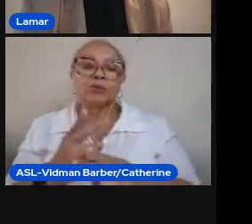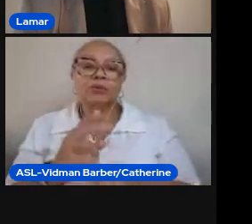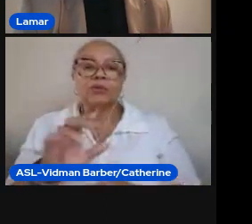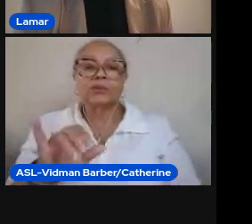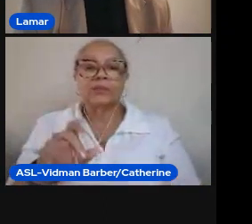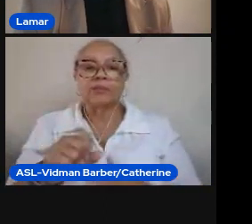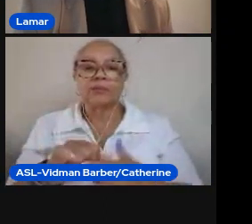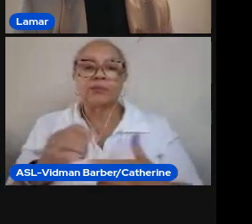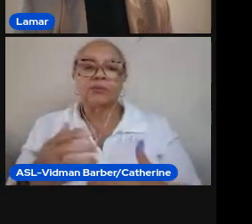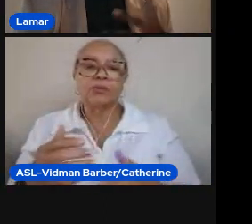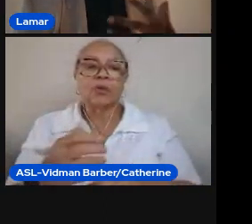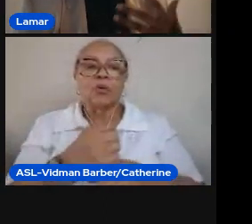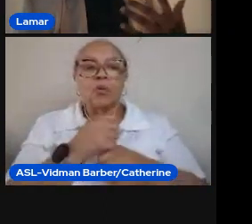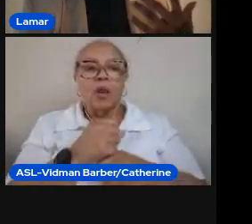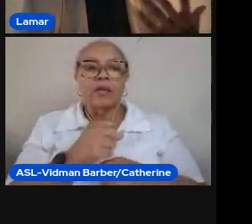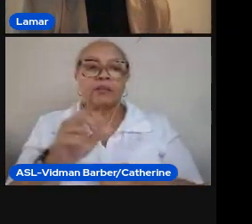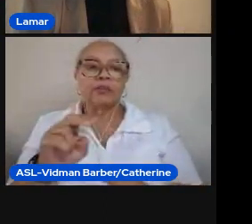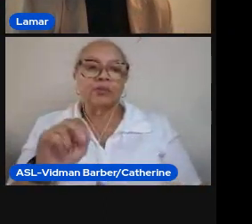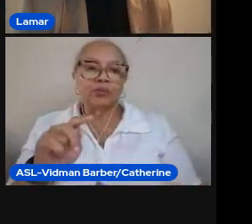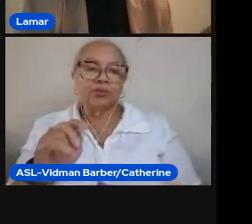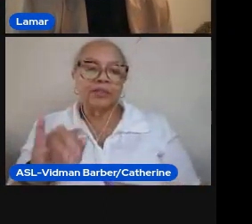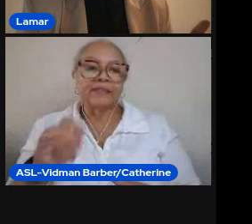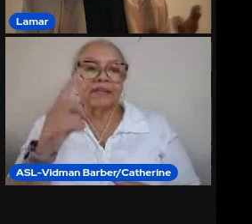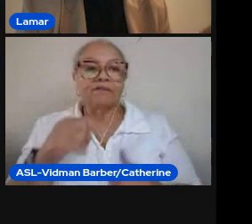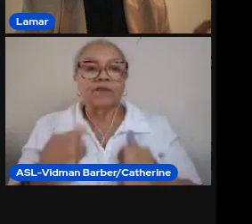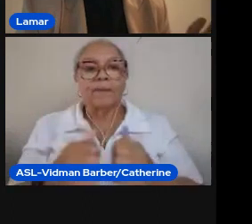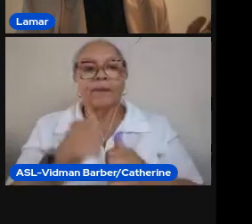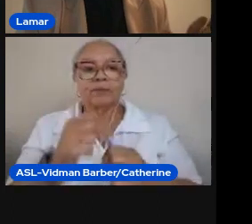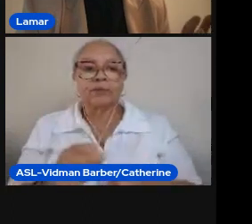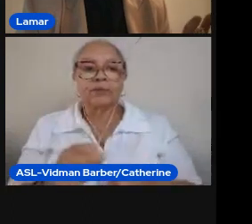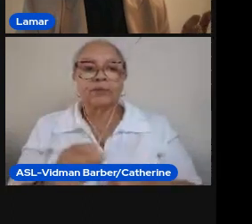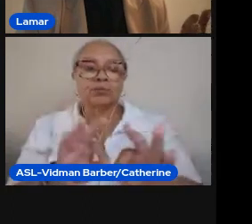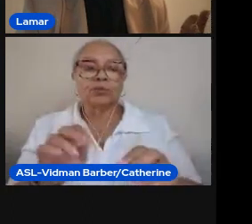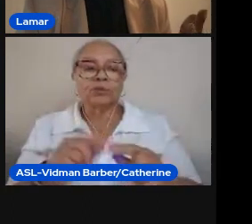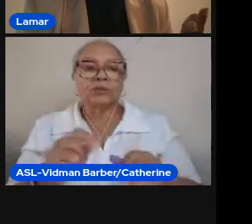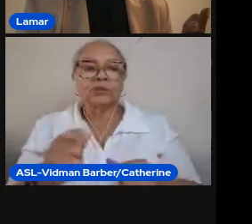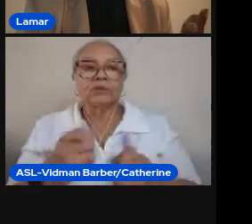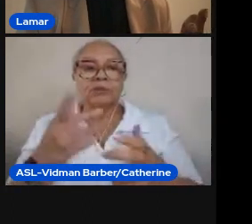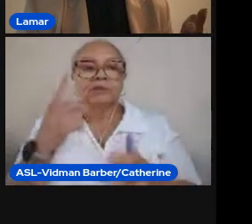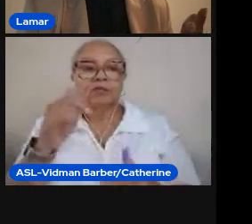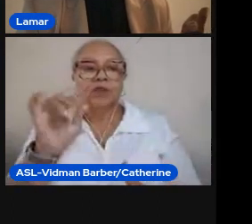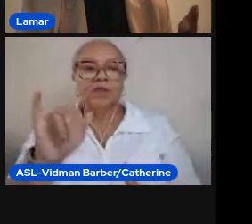acquire nutrients. And for most importantly, especially